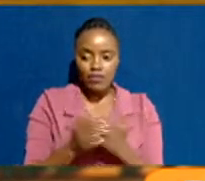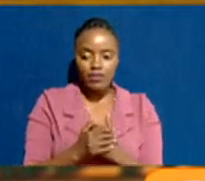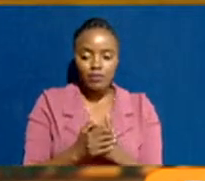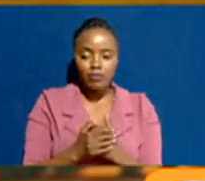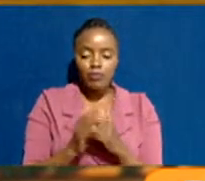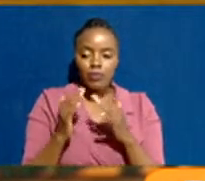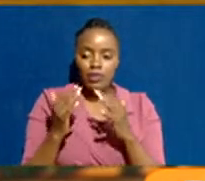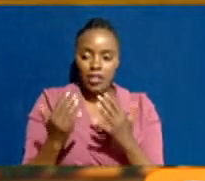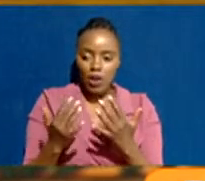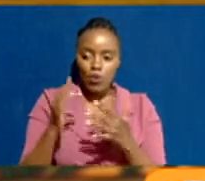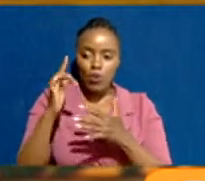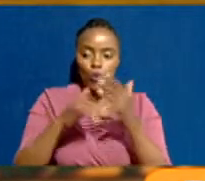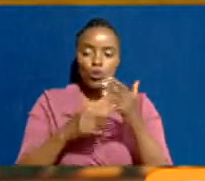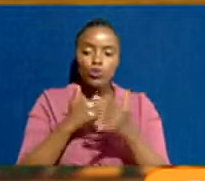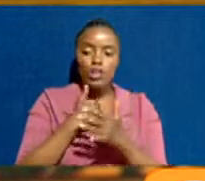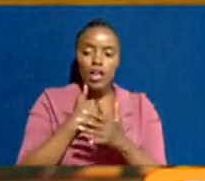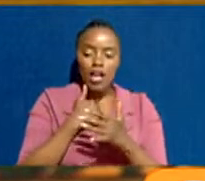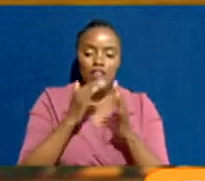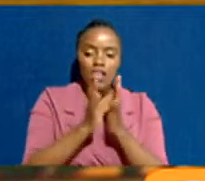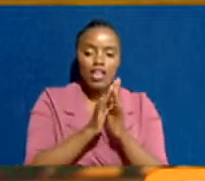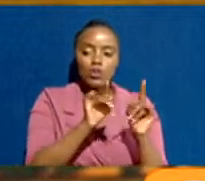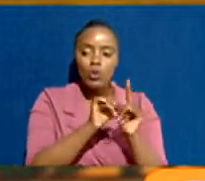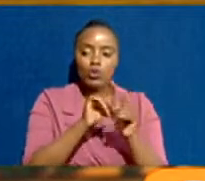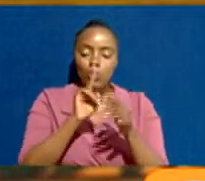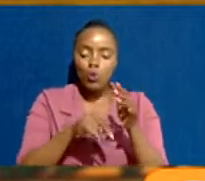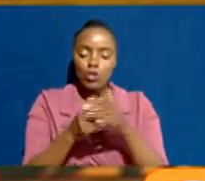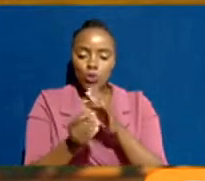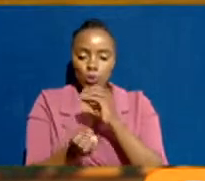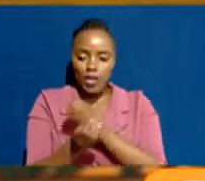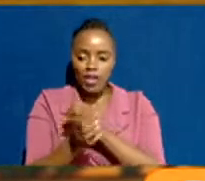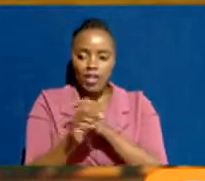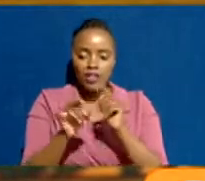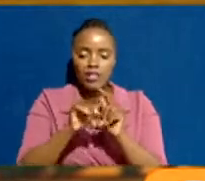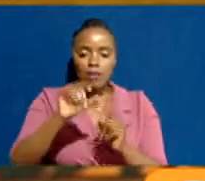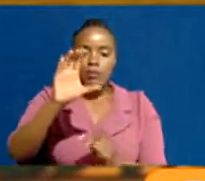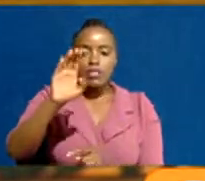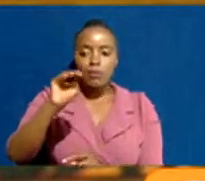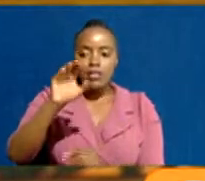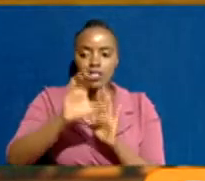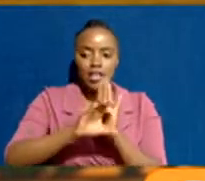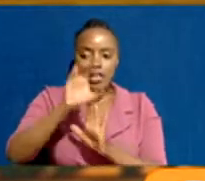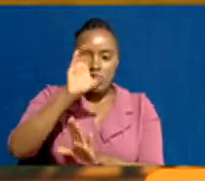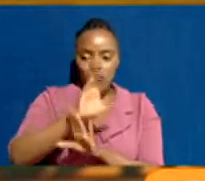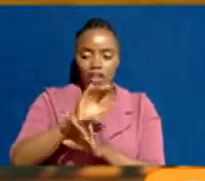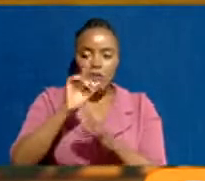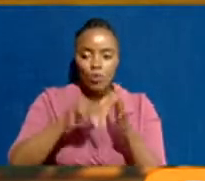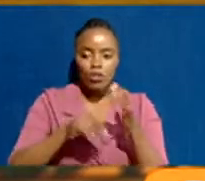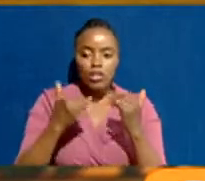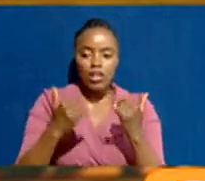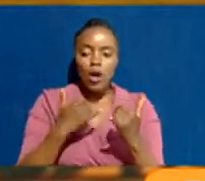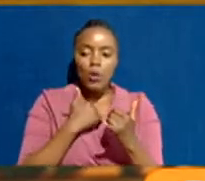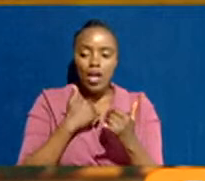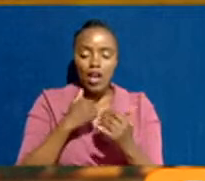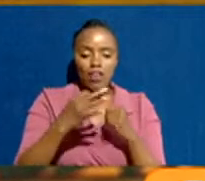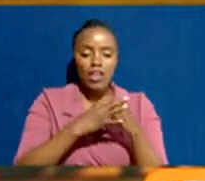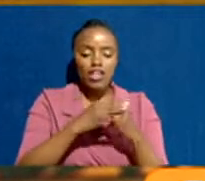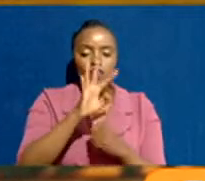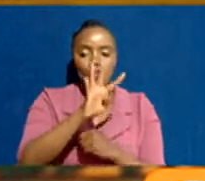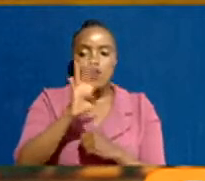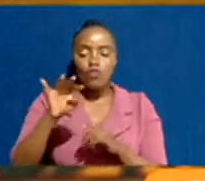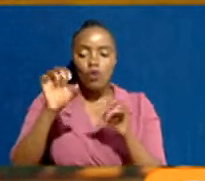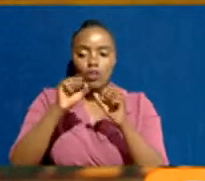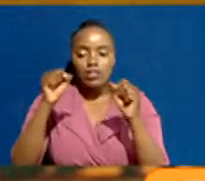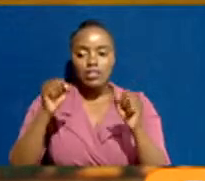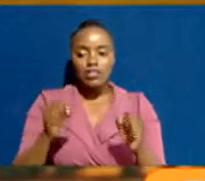in terms of what we have, in terms of what we are describing as CPC curriculum, in terms of what we have in terms of the 844 system of